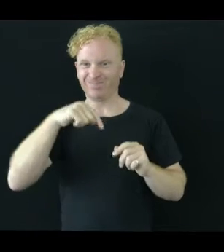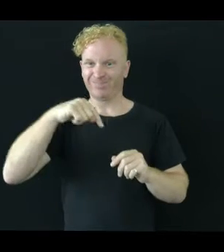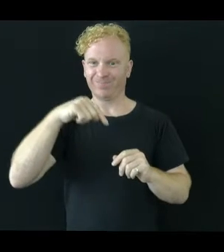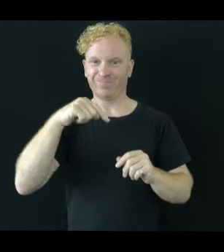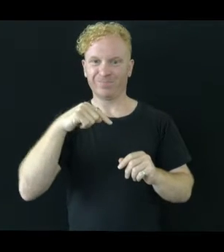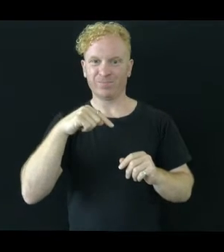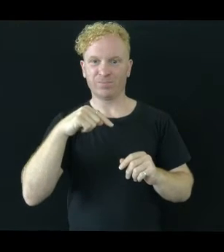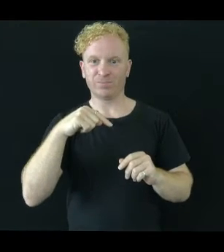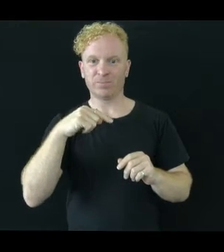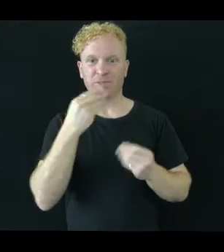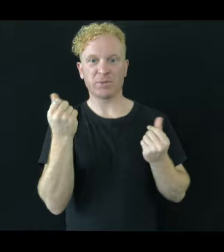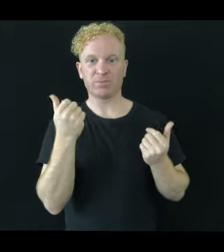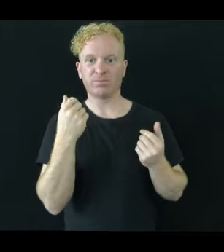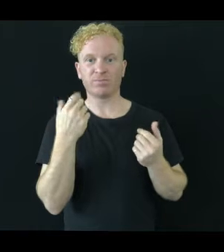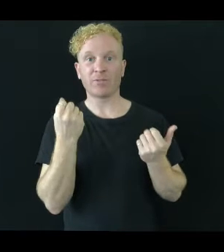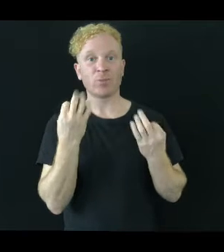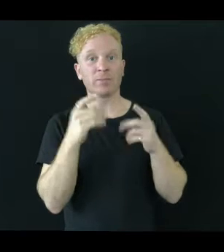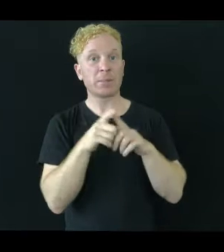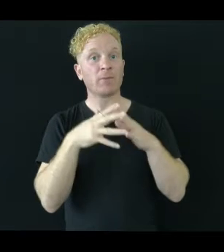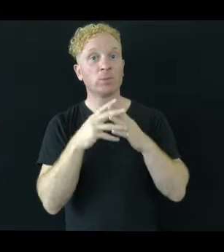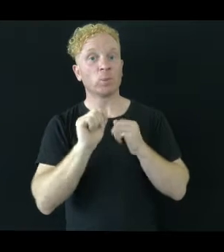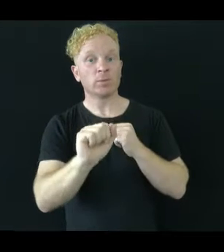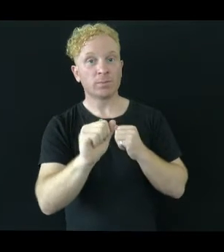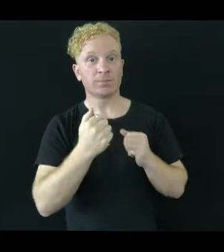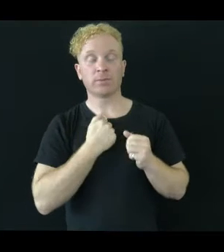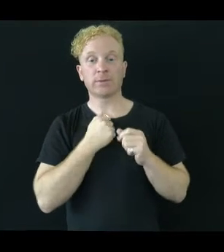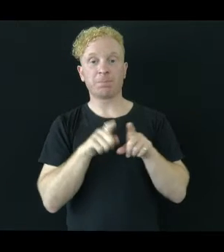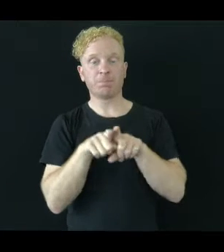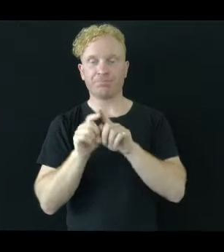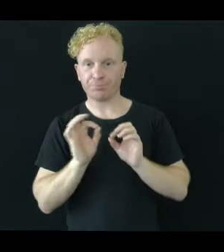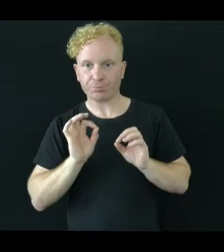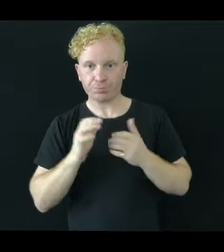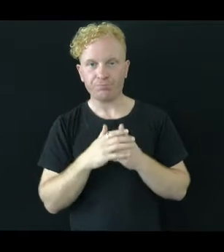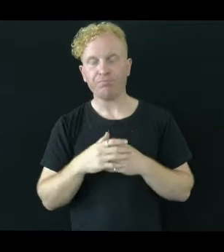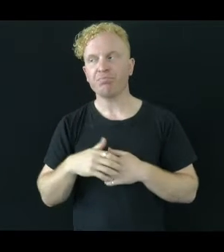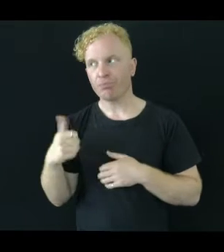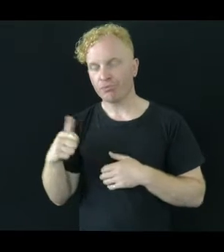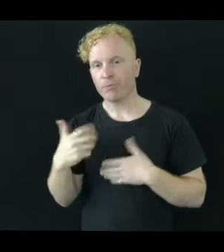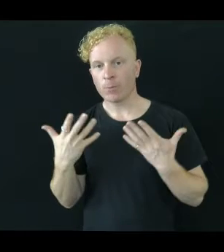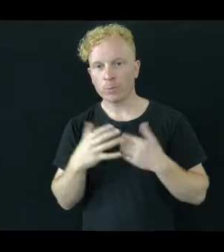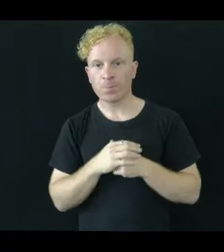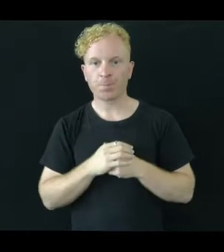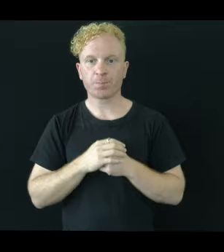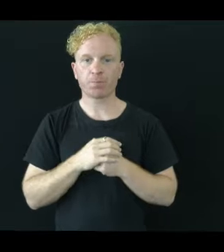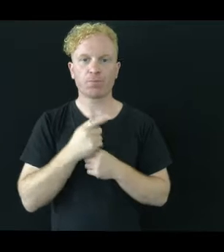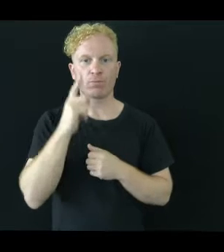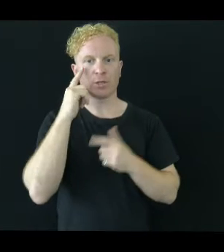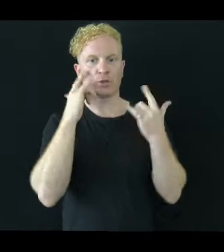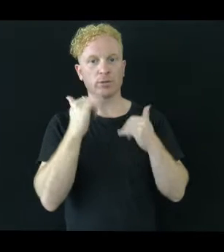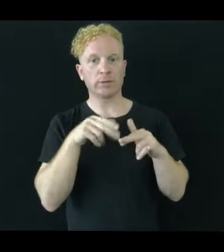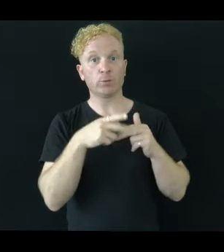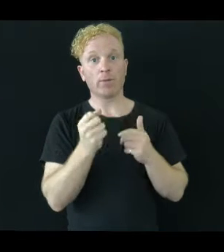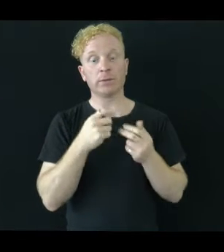workers in their life, some of them might not have the same values as you or I, and they might judge you if you